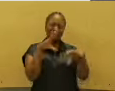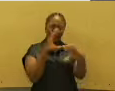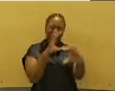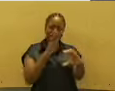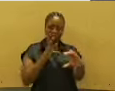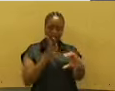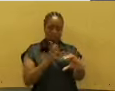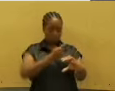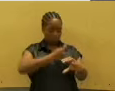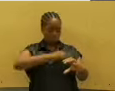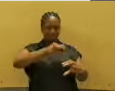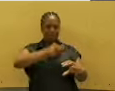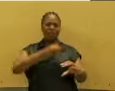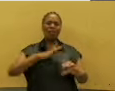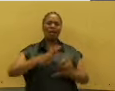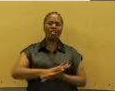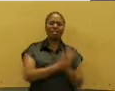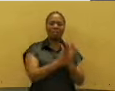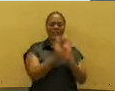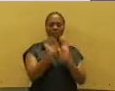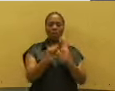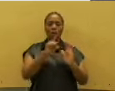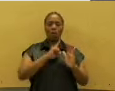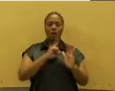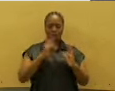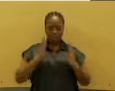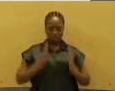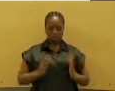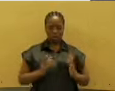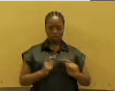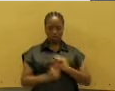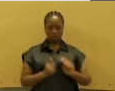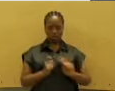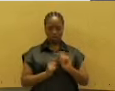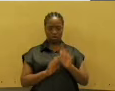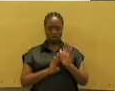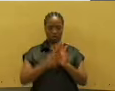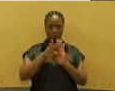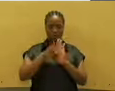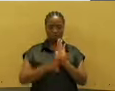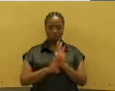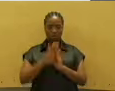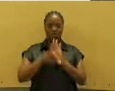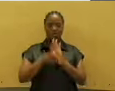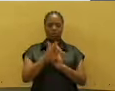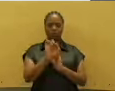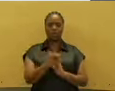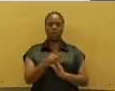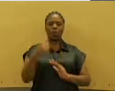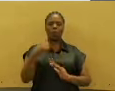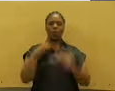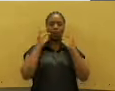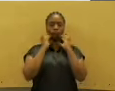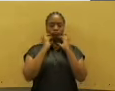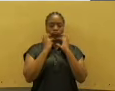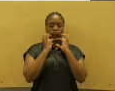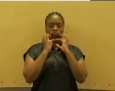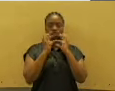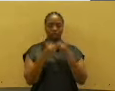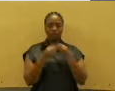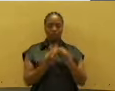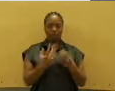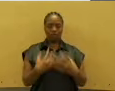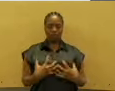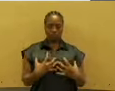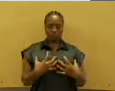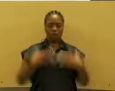to minimize harm because of the illicit hormone usage, the binding of breasts, and tucking of male sexual organs that could be dangerous to